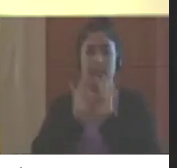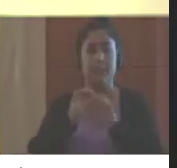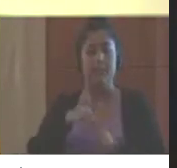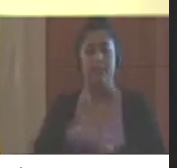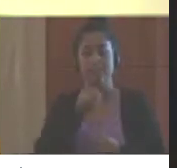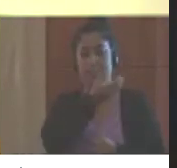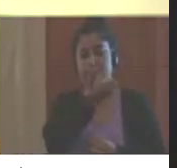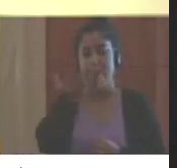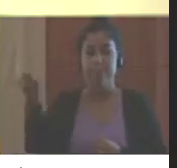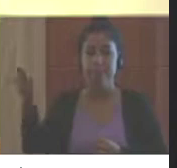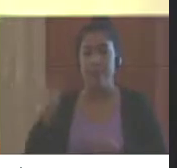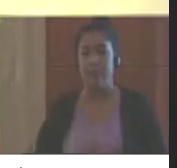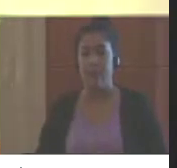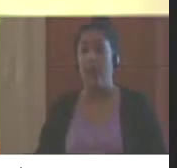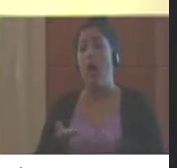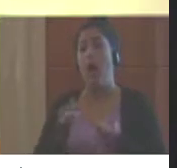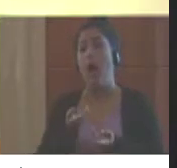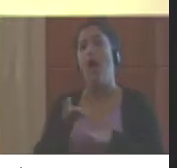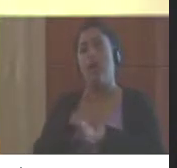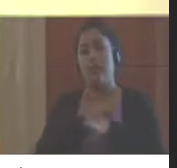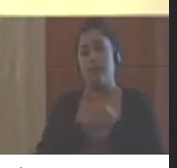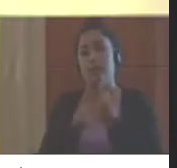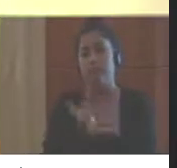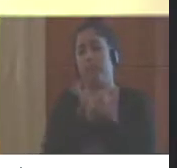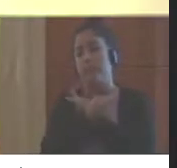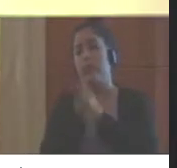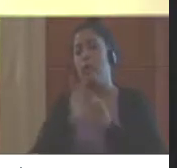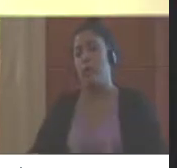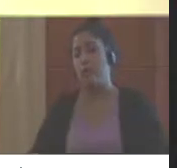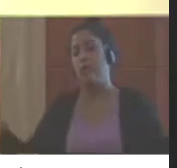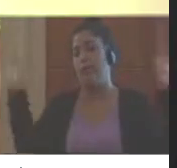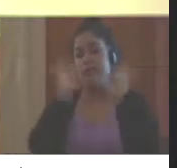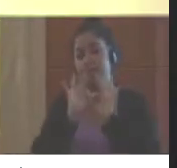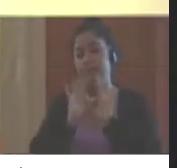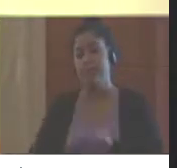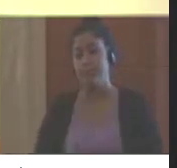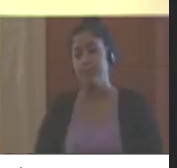risk management issues and prevention for all of the population,